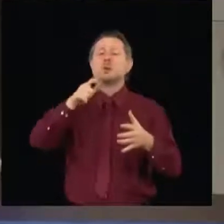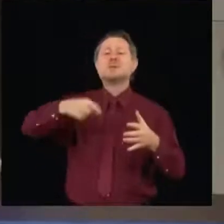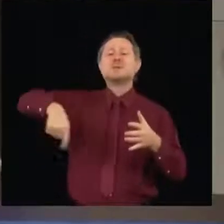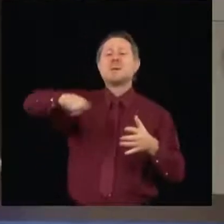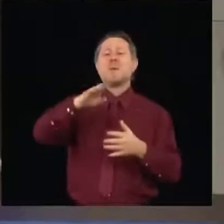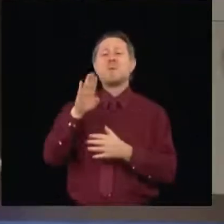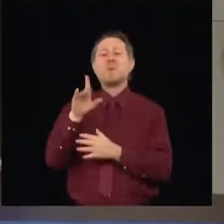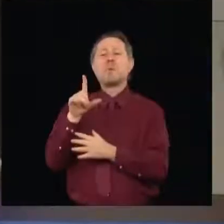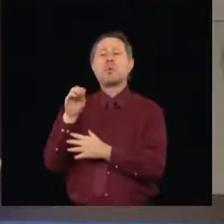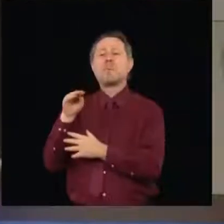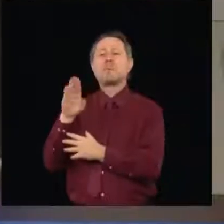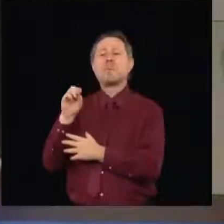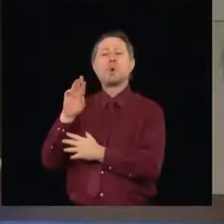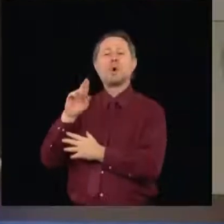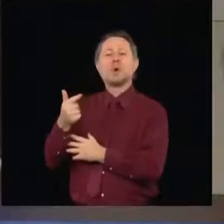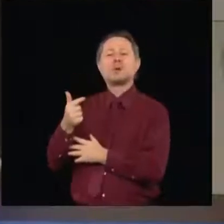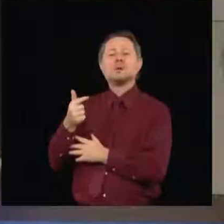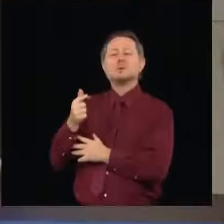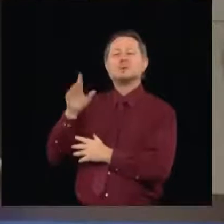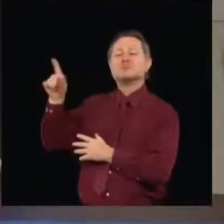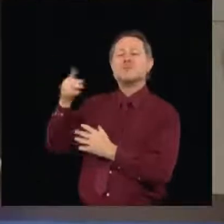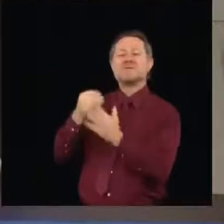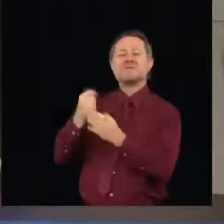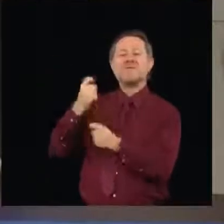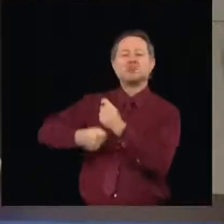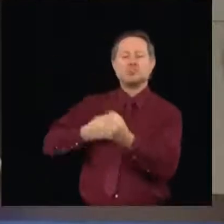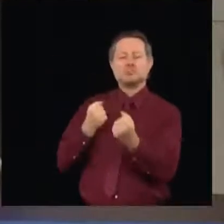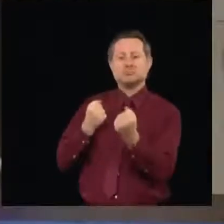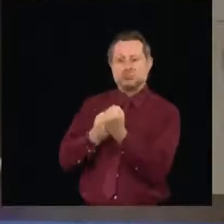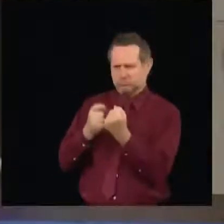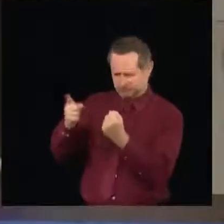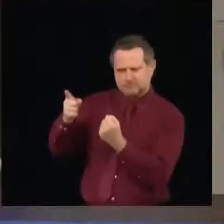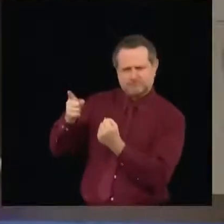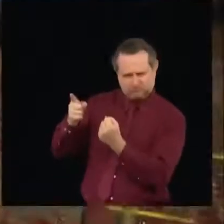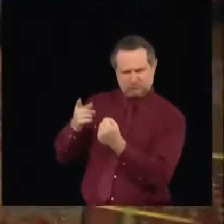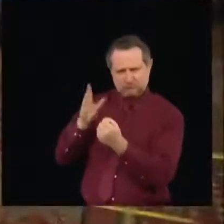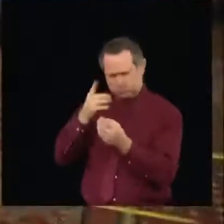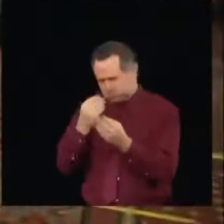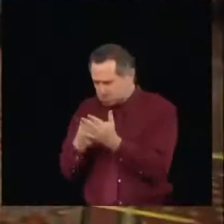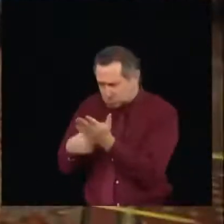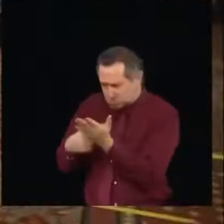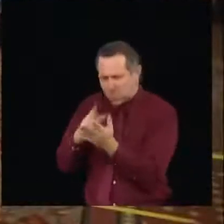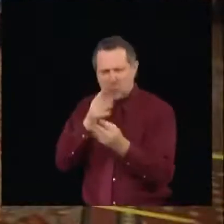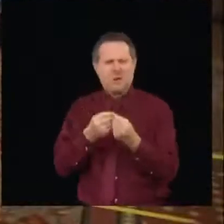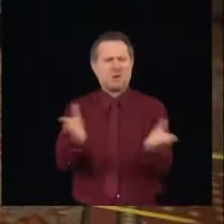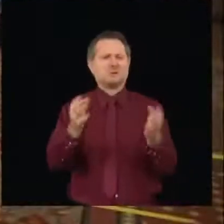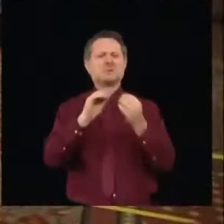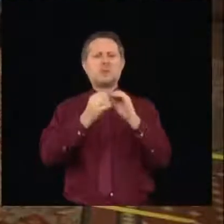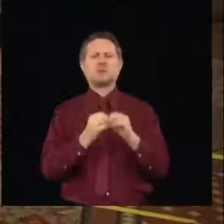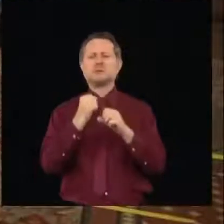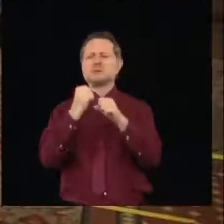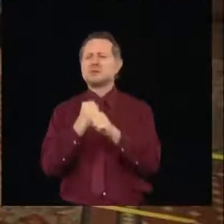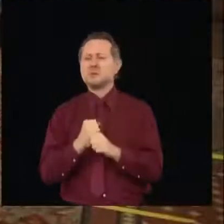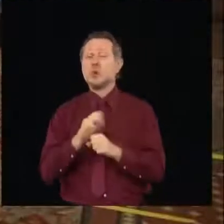Vital Strategies on this, and we'll be able to give you more data as we move this out. Yeah, but we have just, excuse me a second.